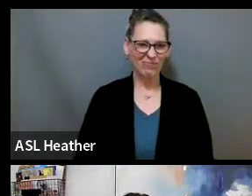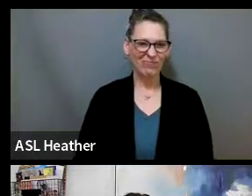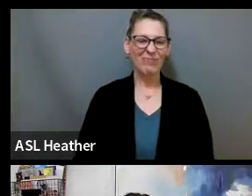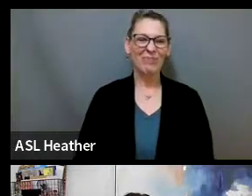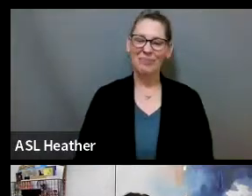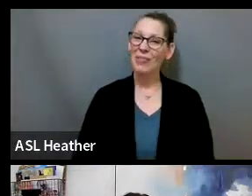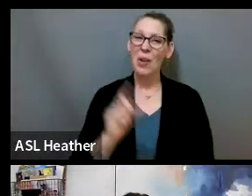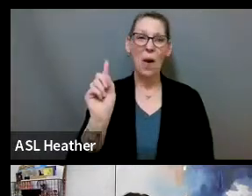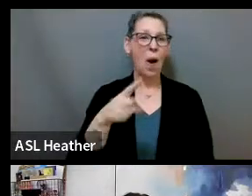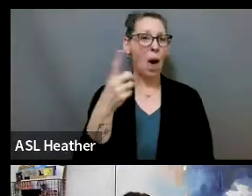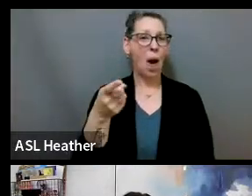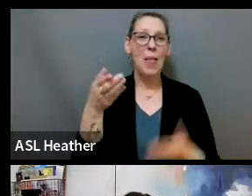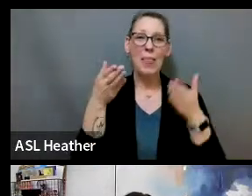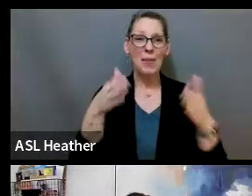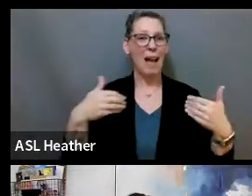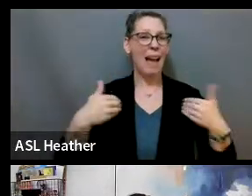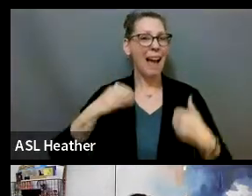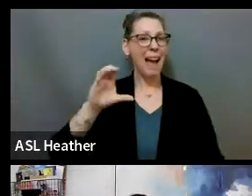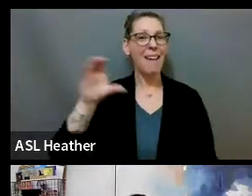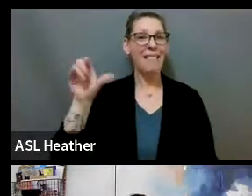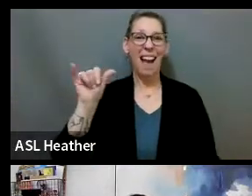only way I get my caffeine.